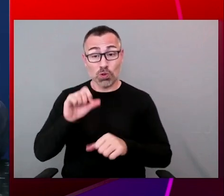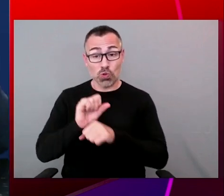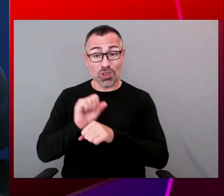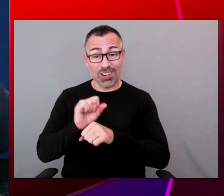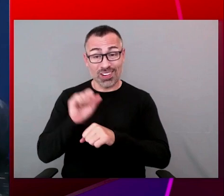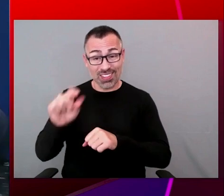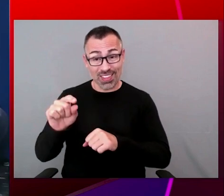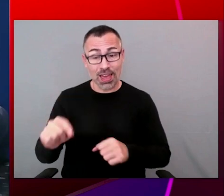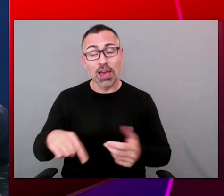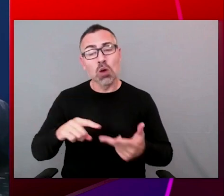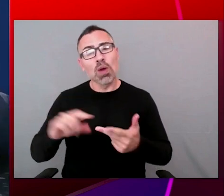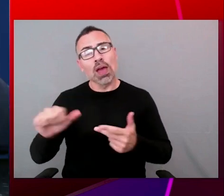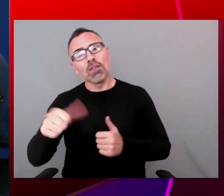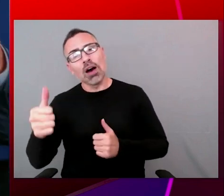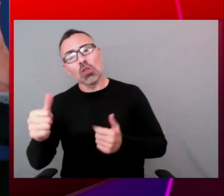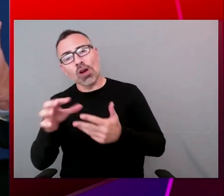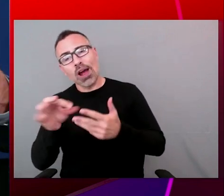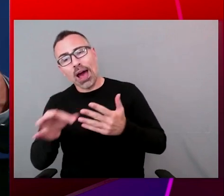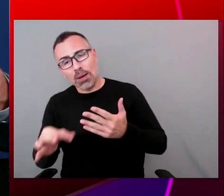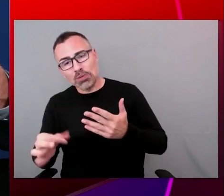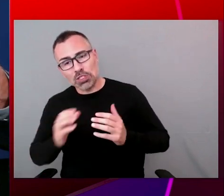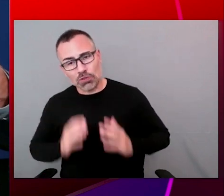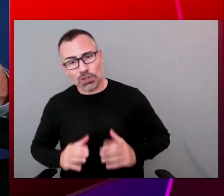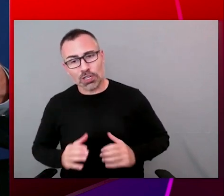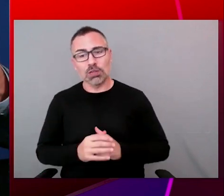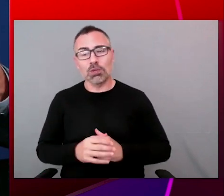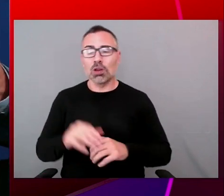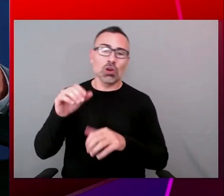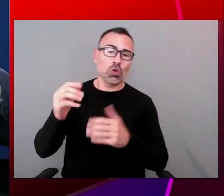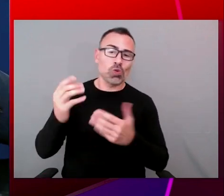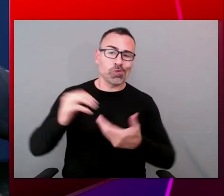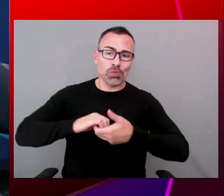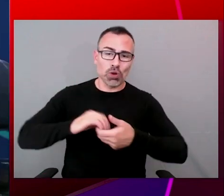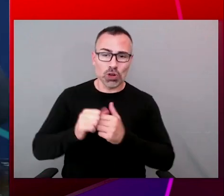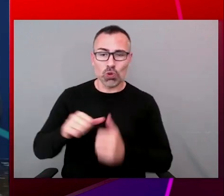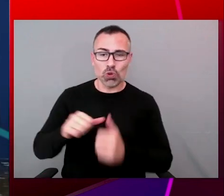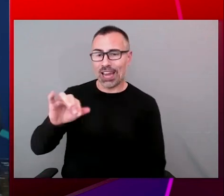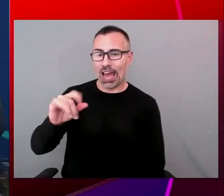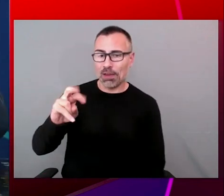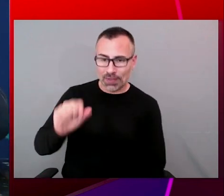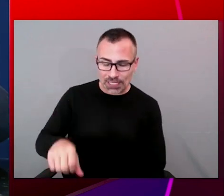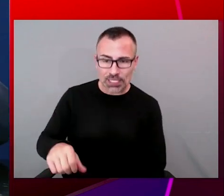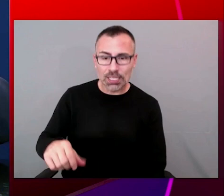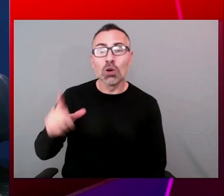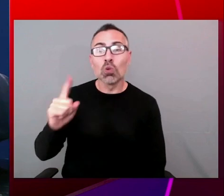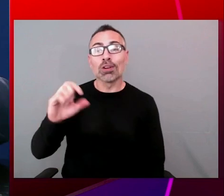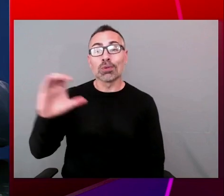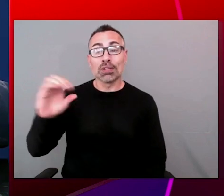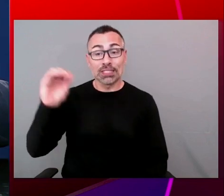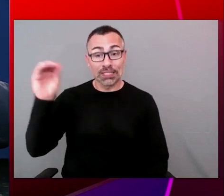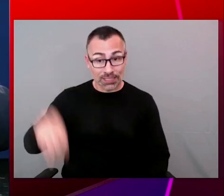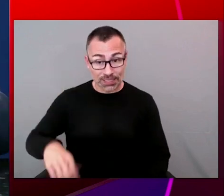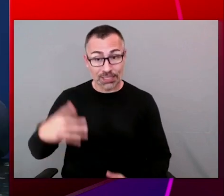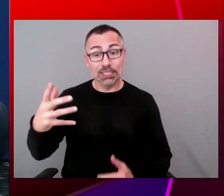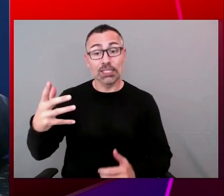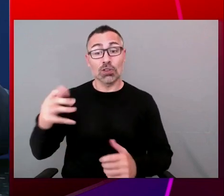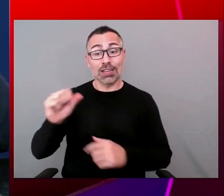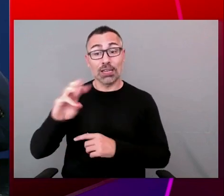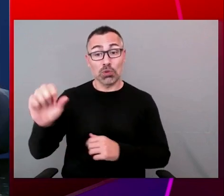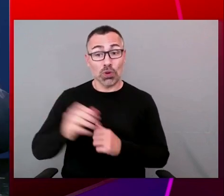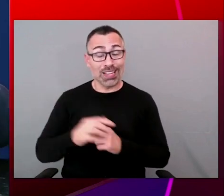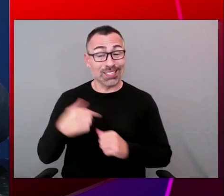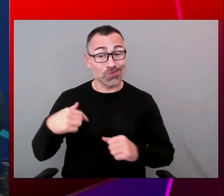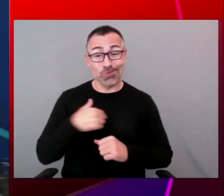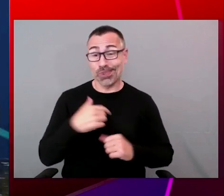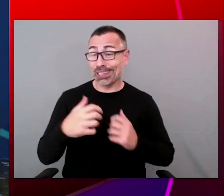different options that we can bring to customers. We've partnered with ISVs that are 100% on AWS. We can build from scratch, things of that nature. So